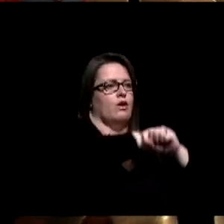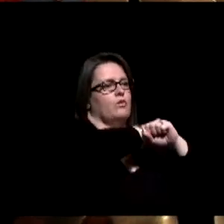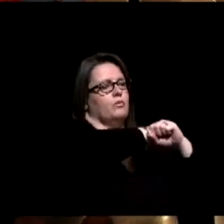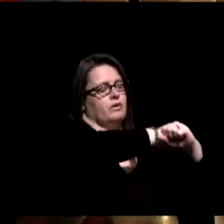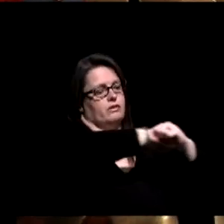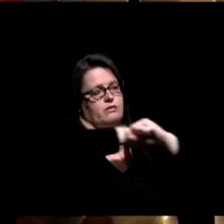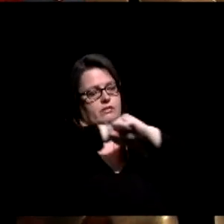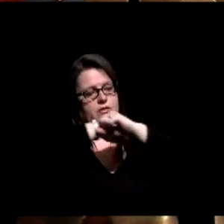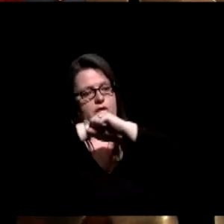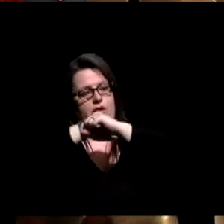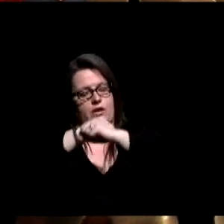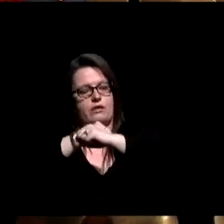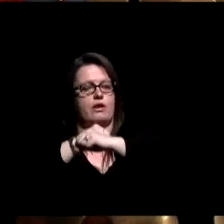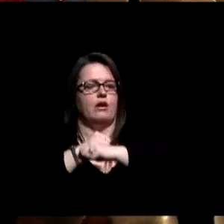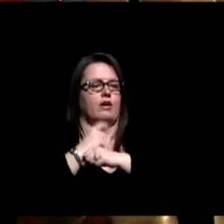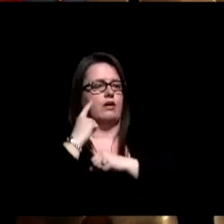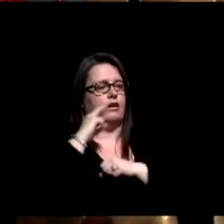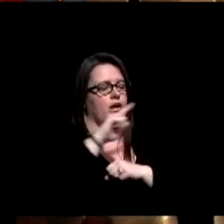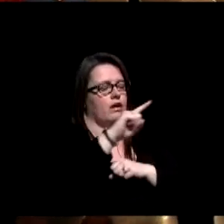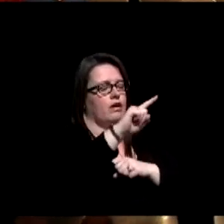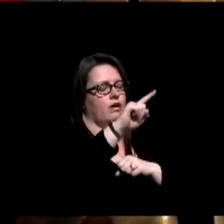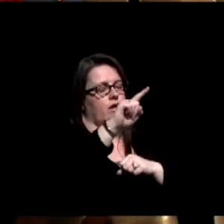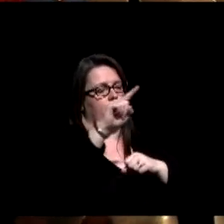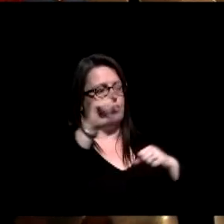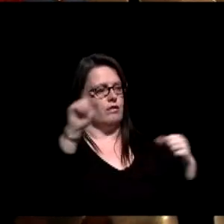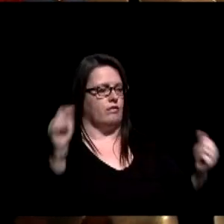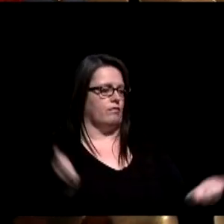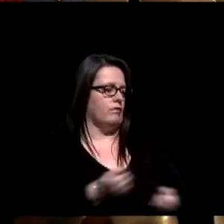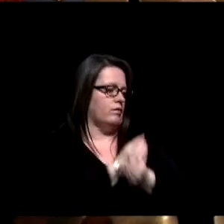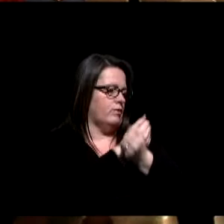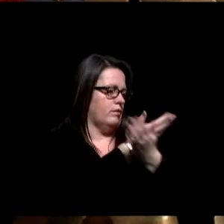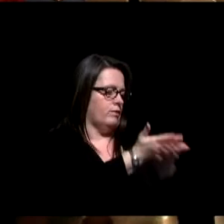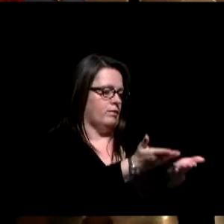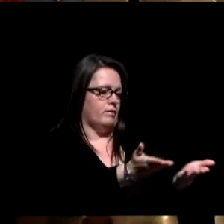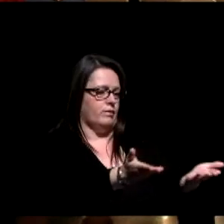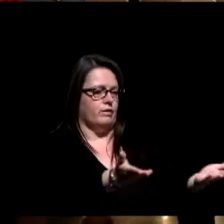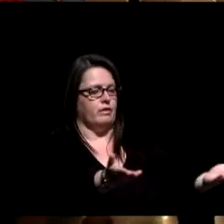Canada, we stand on guard